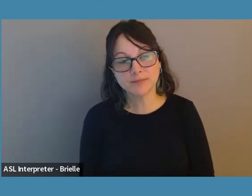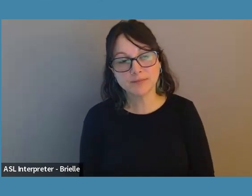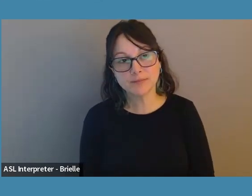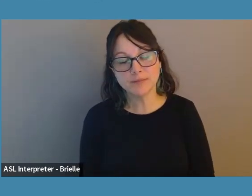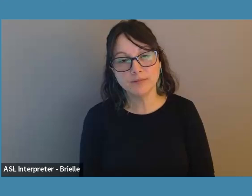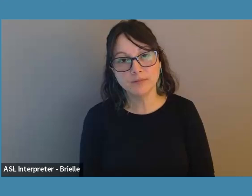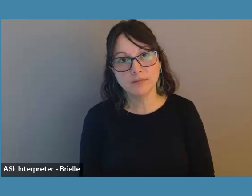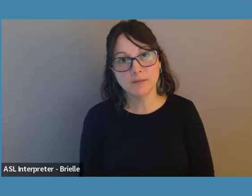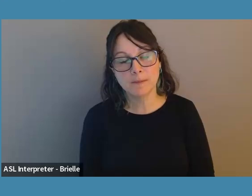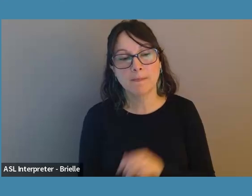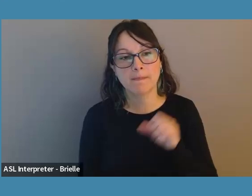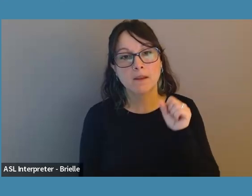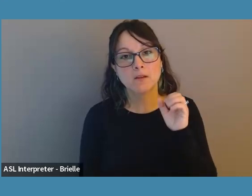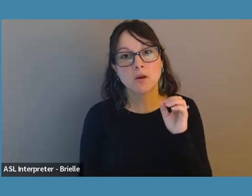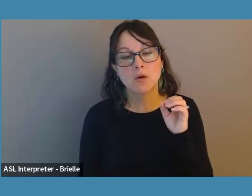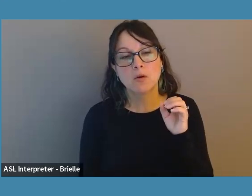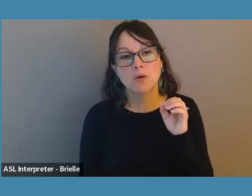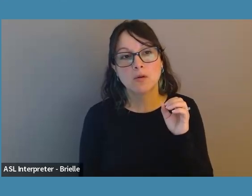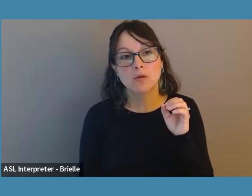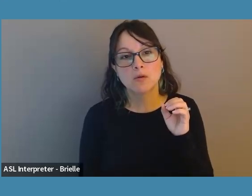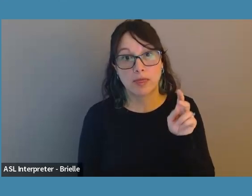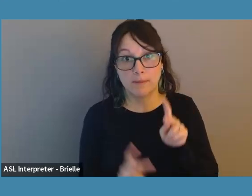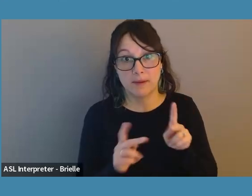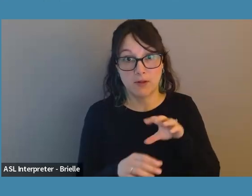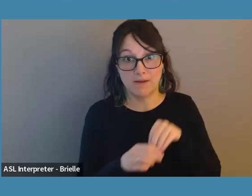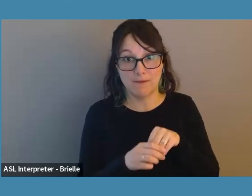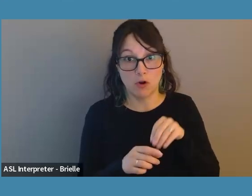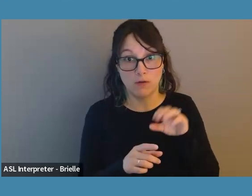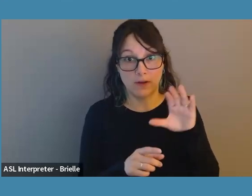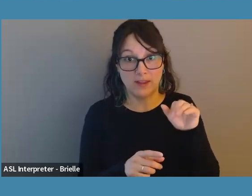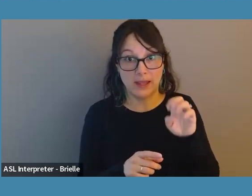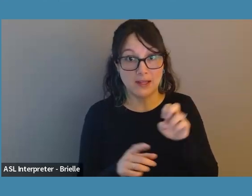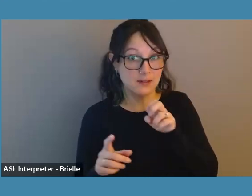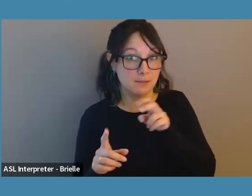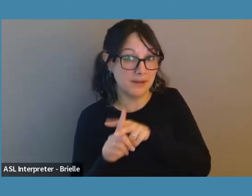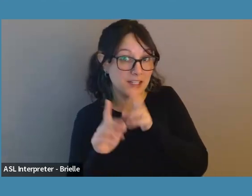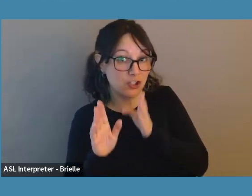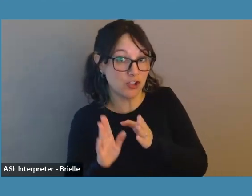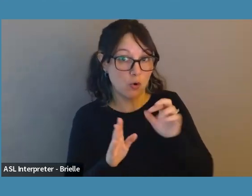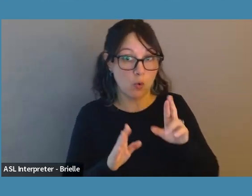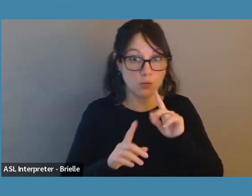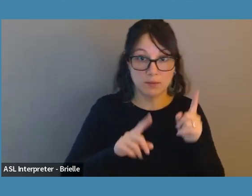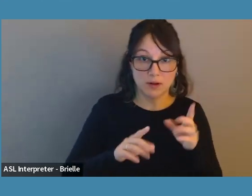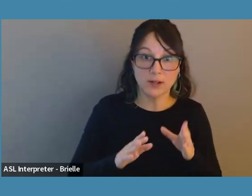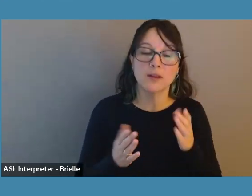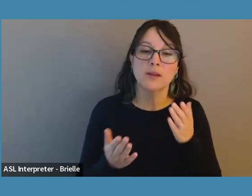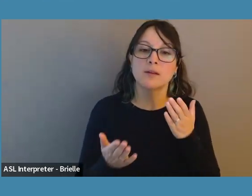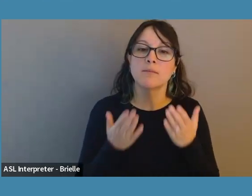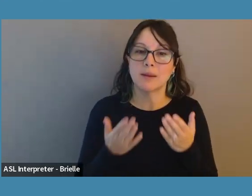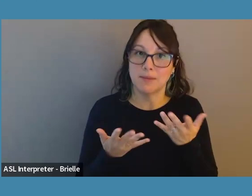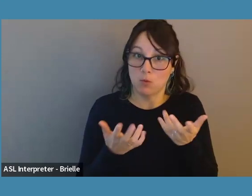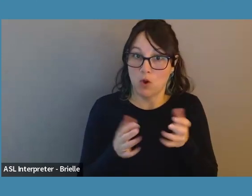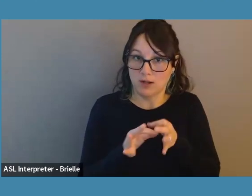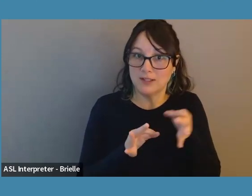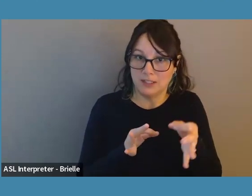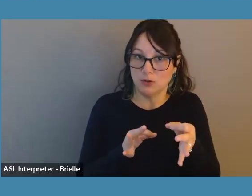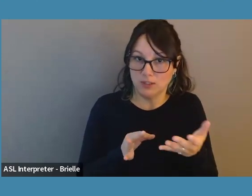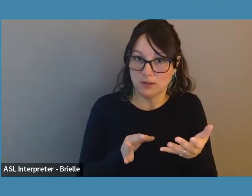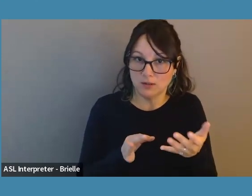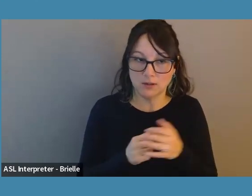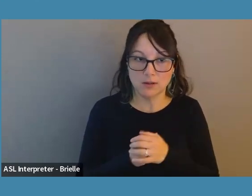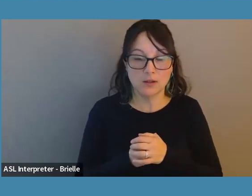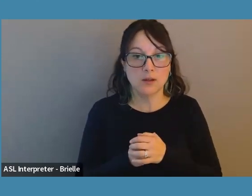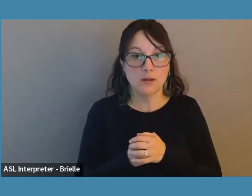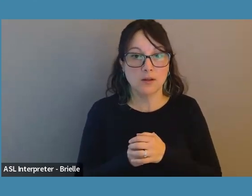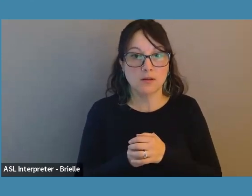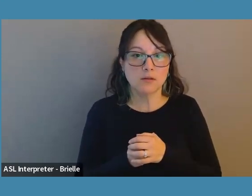so the people involved with the case, the petitioner or the respondent, might want to have a continuance. And